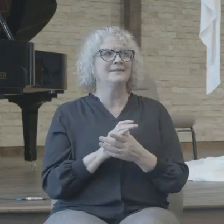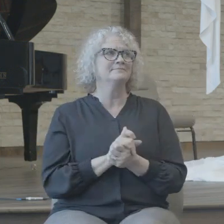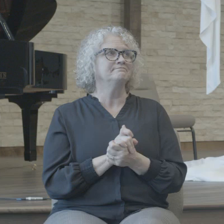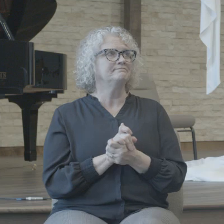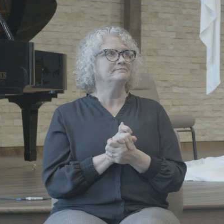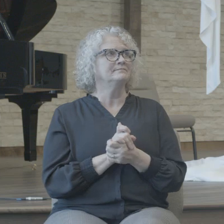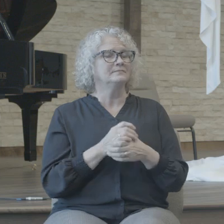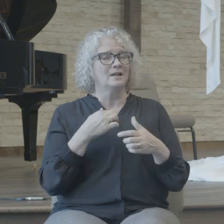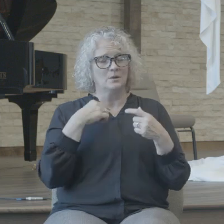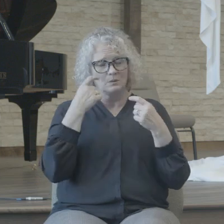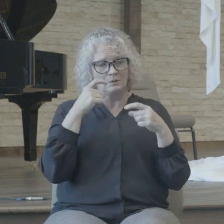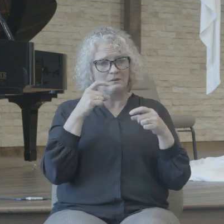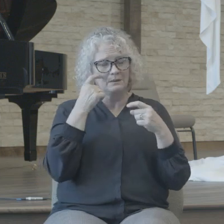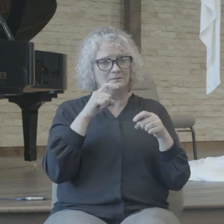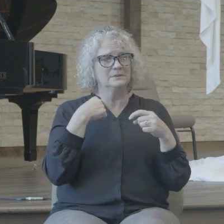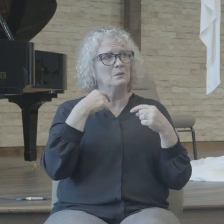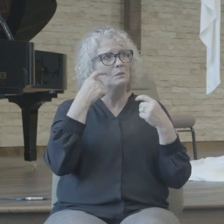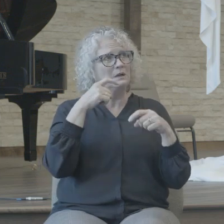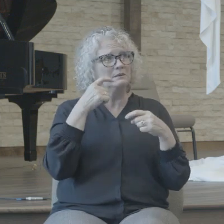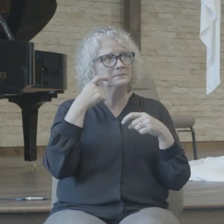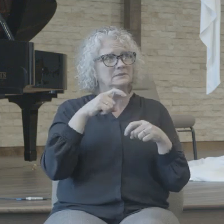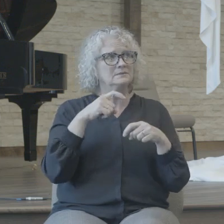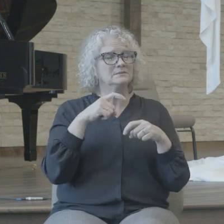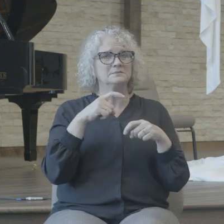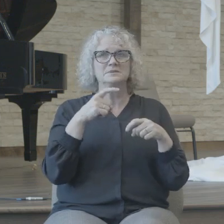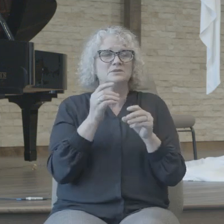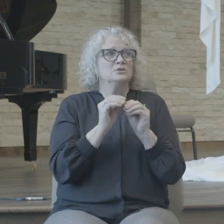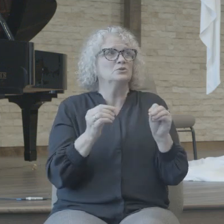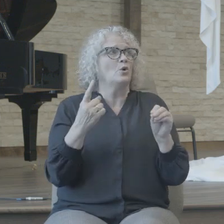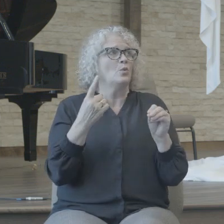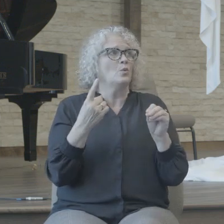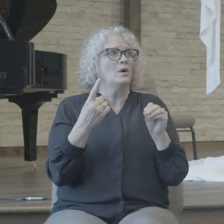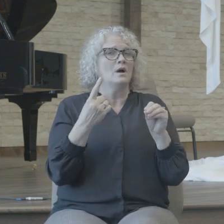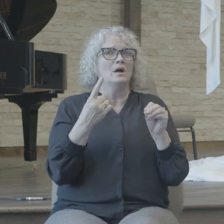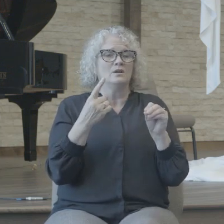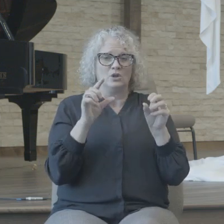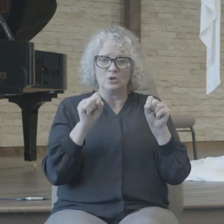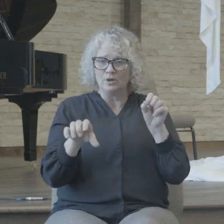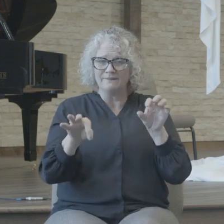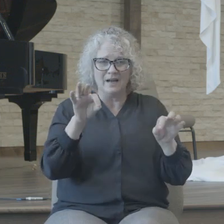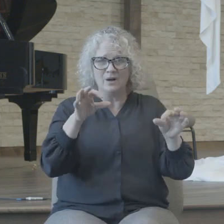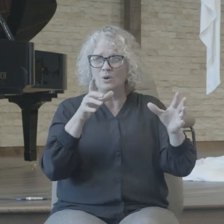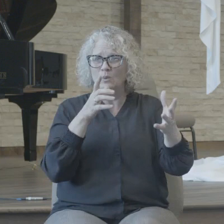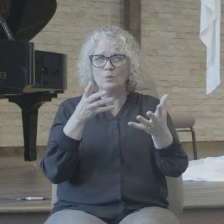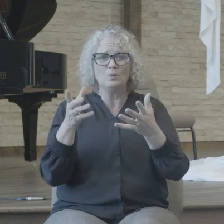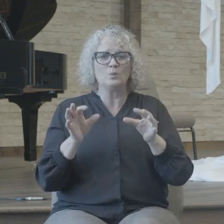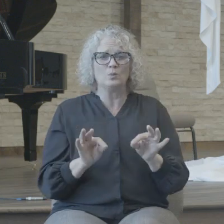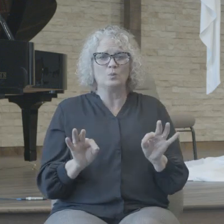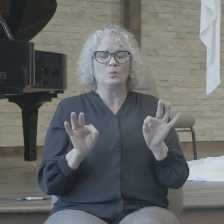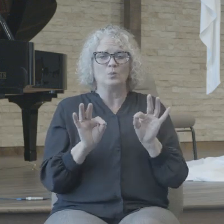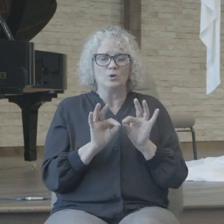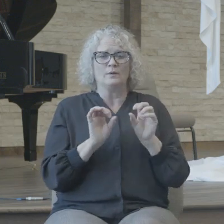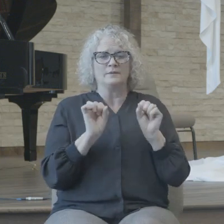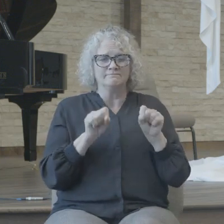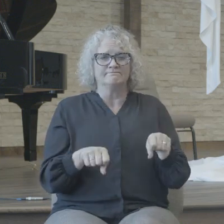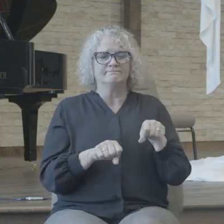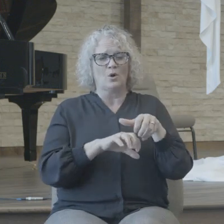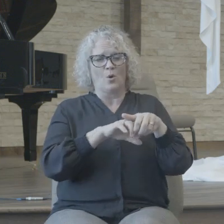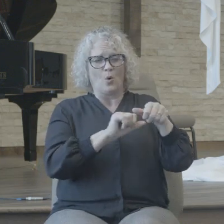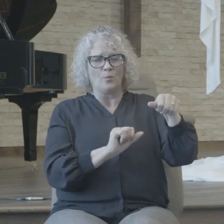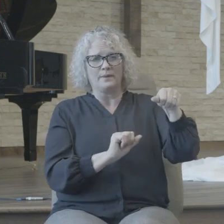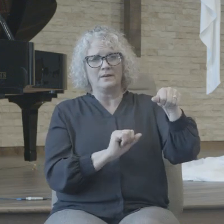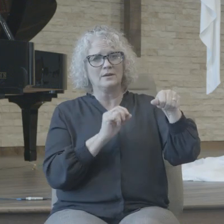I wept and wept because no one was found who was worthy to open the scroll or look